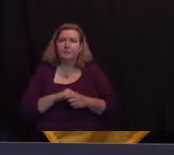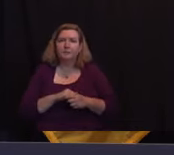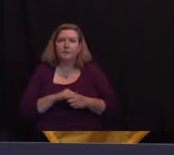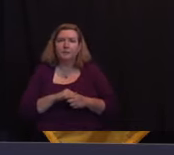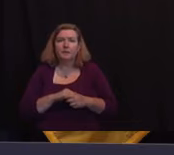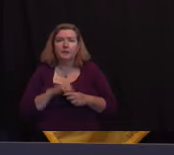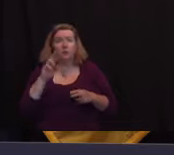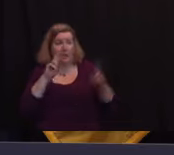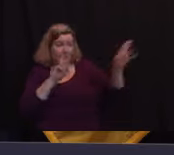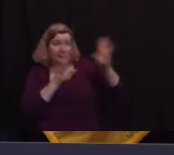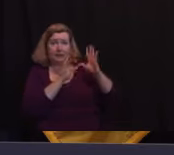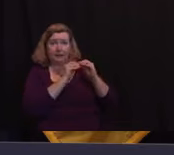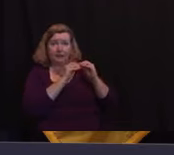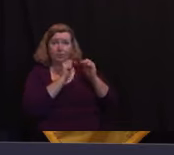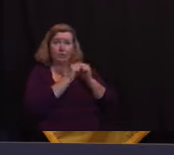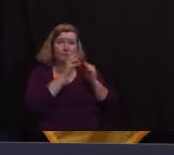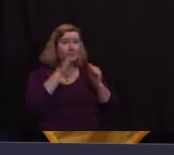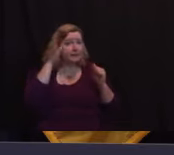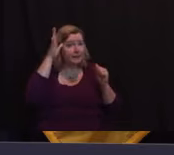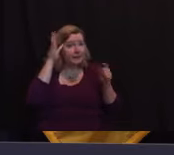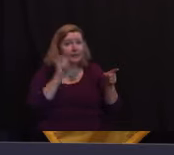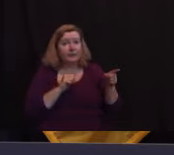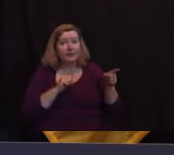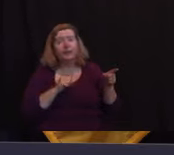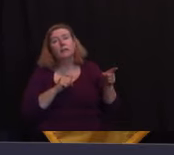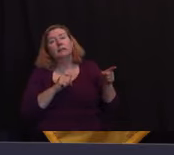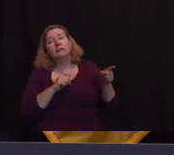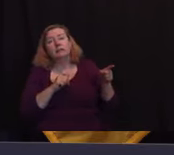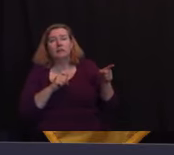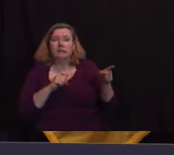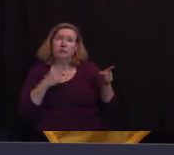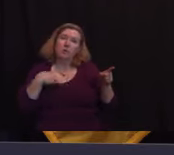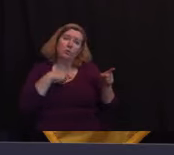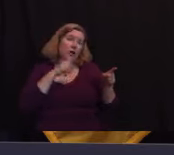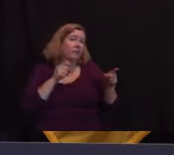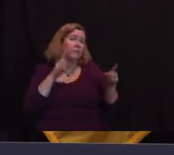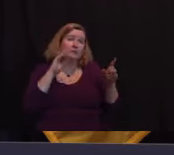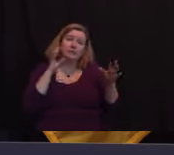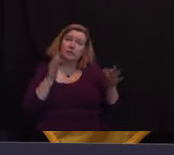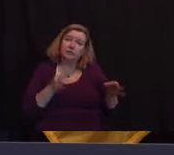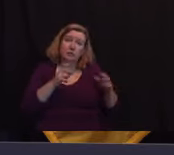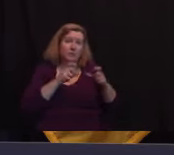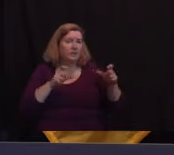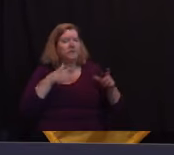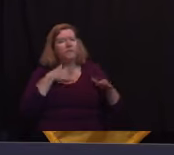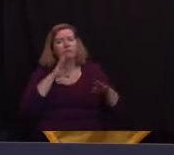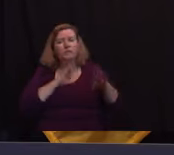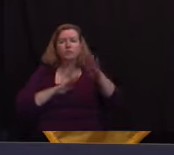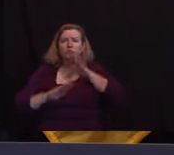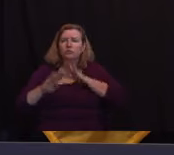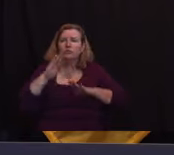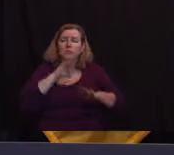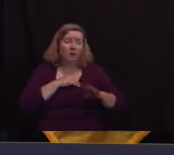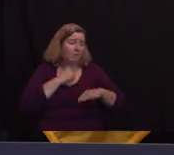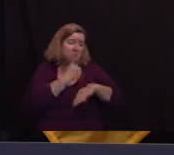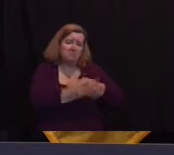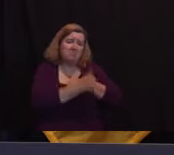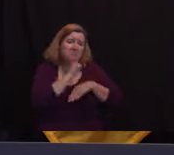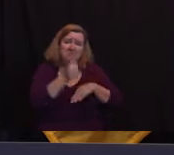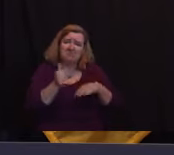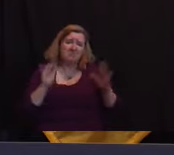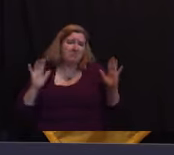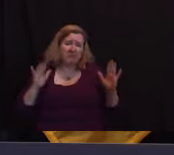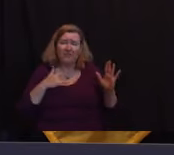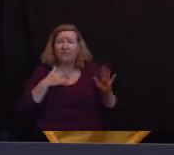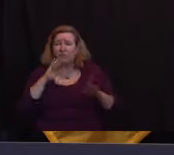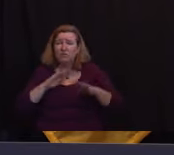convened, again, I think we have to make decisions, and I know people are frustrated by things from time to time. Who can blame them? So am I. But we got to make